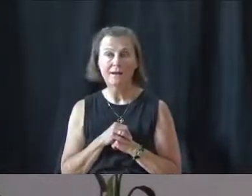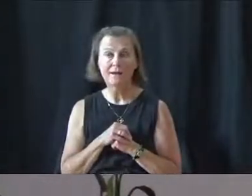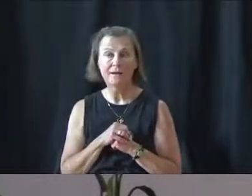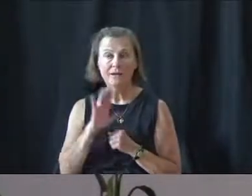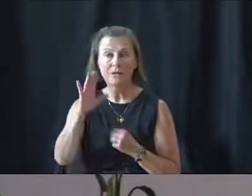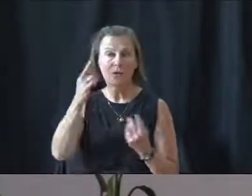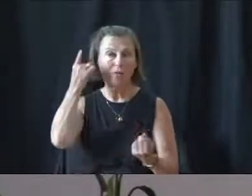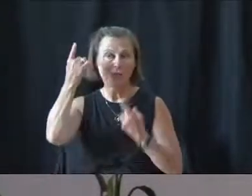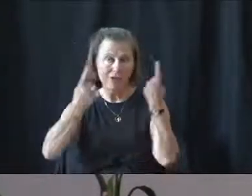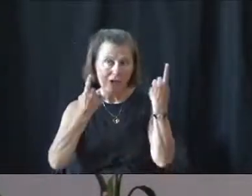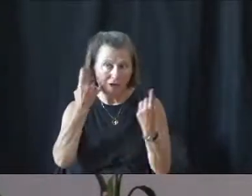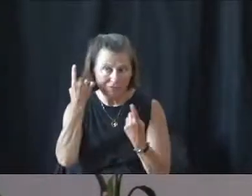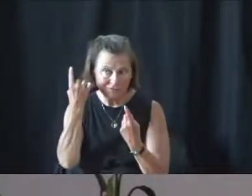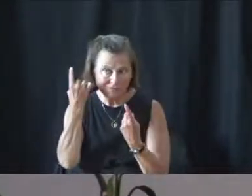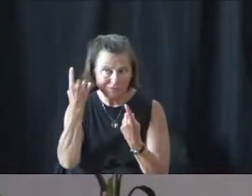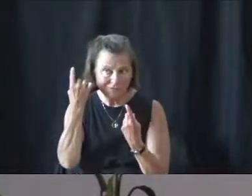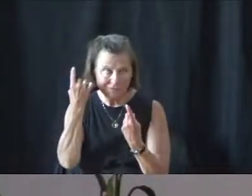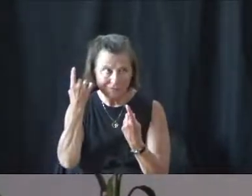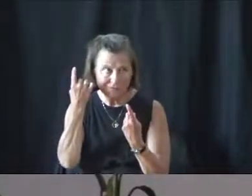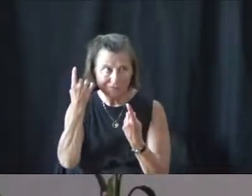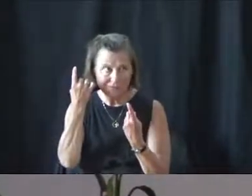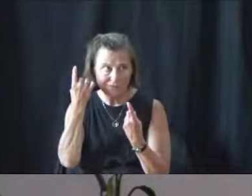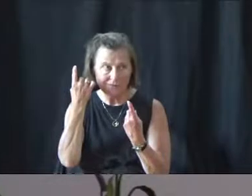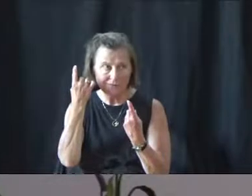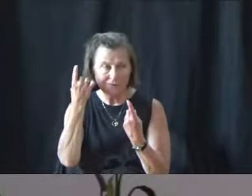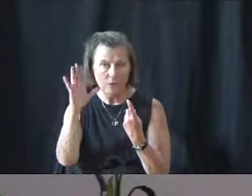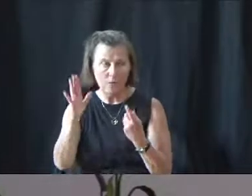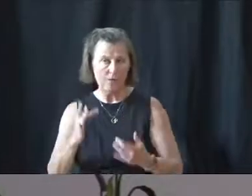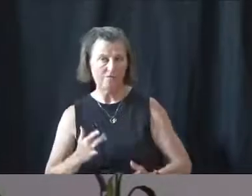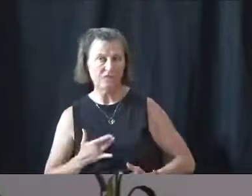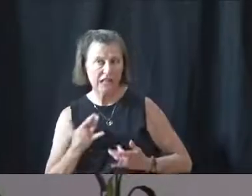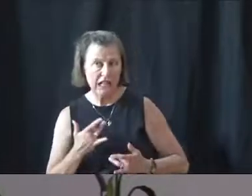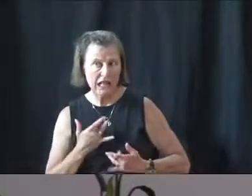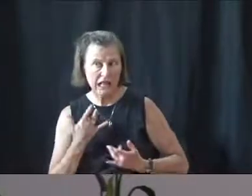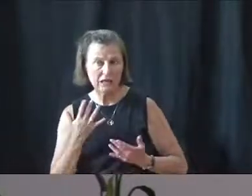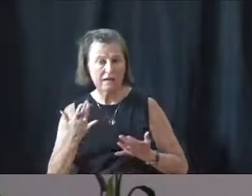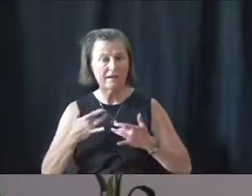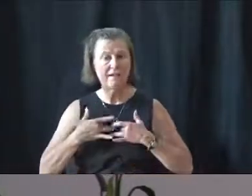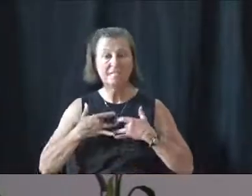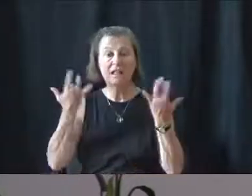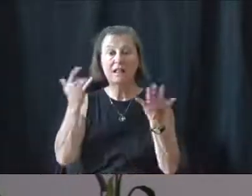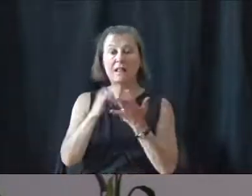your thoughts, your feelings, the events that occur.